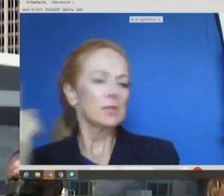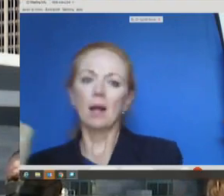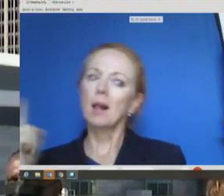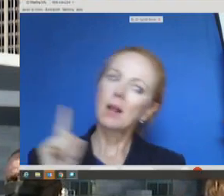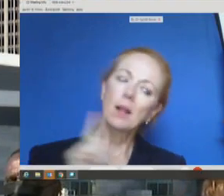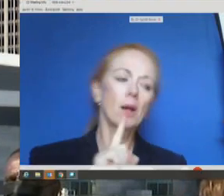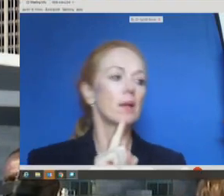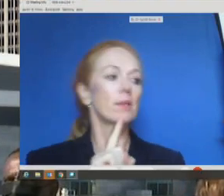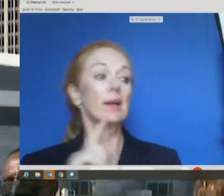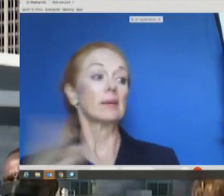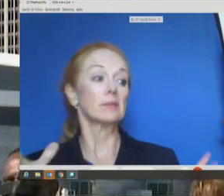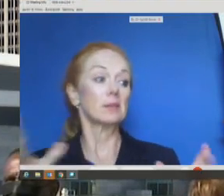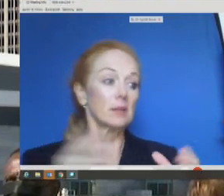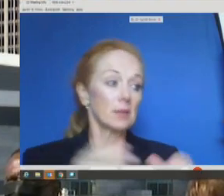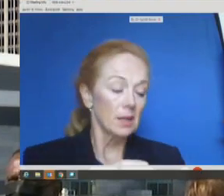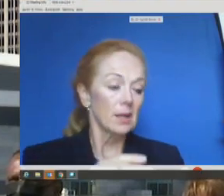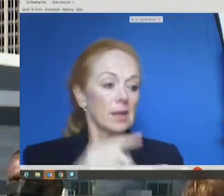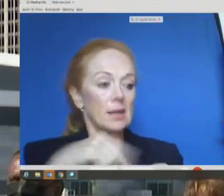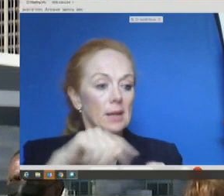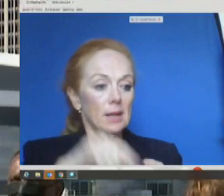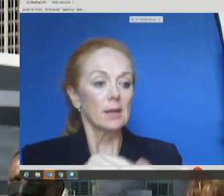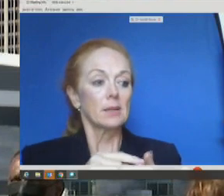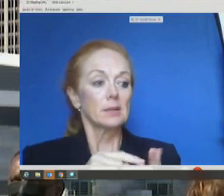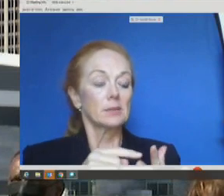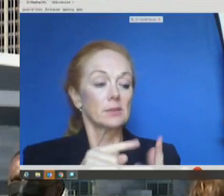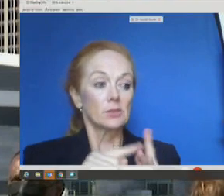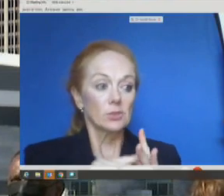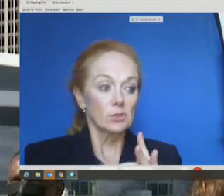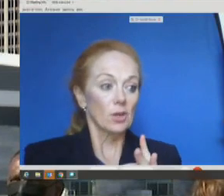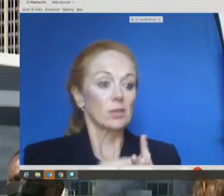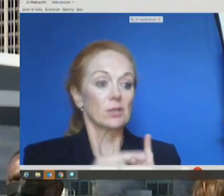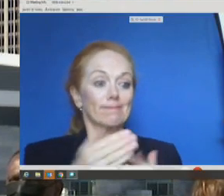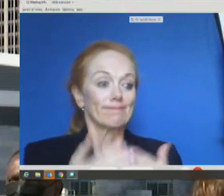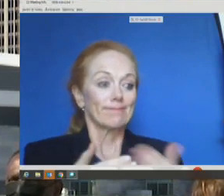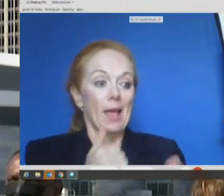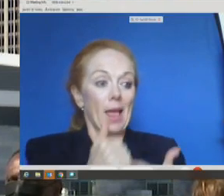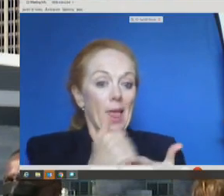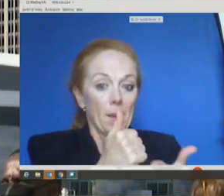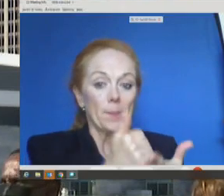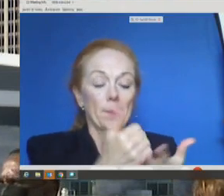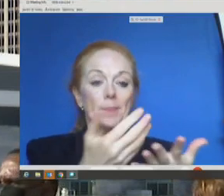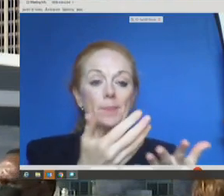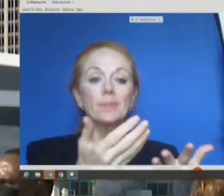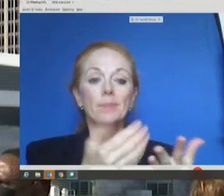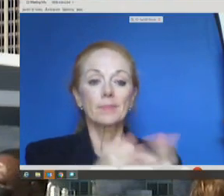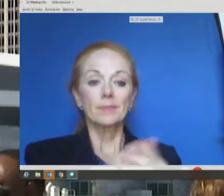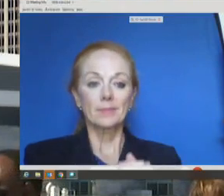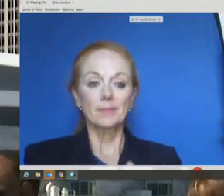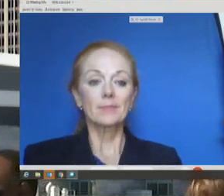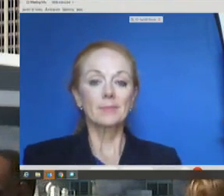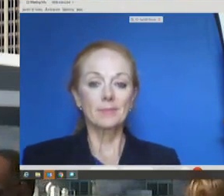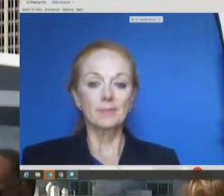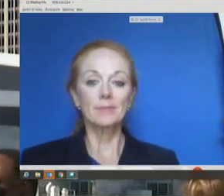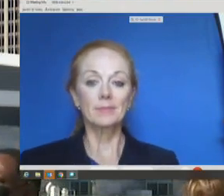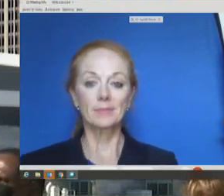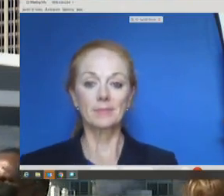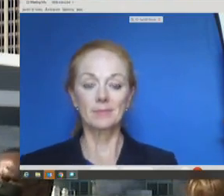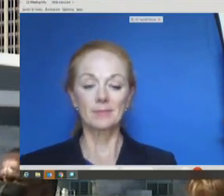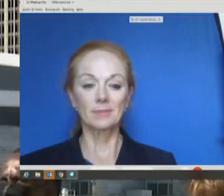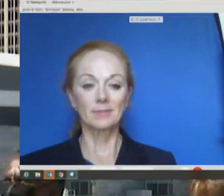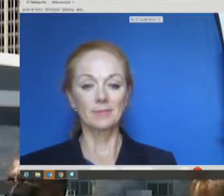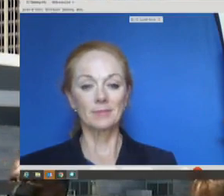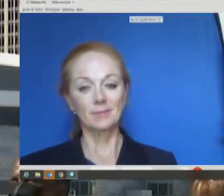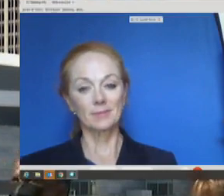some paperwork. I know there was an officer in one area that was doing the paperwork for the evidence that